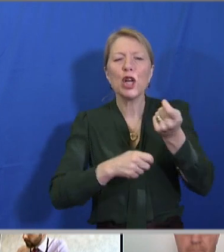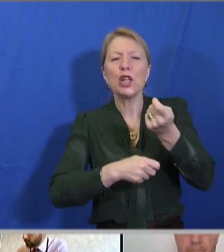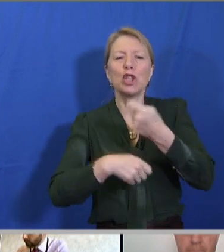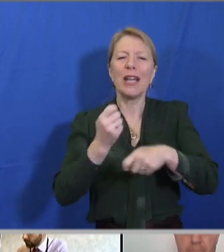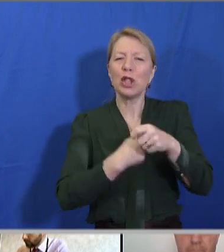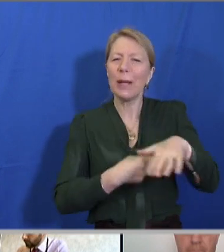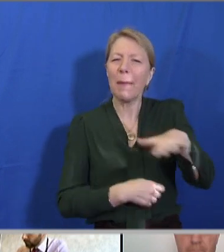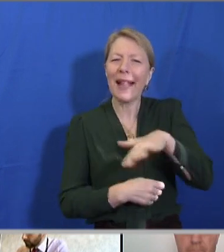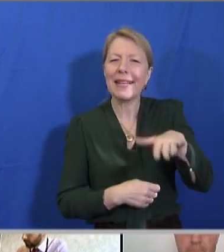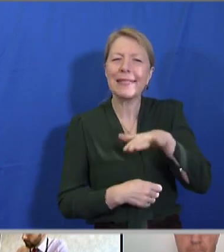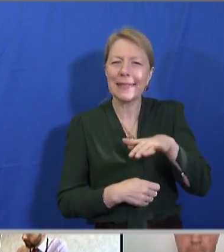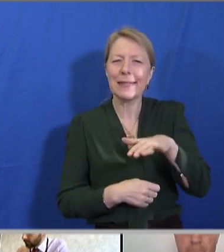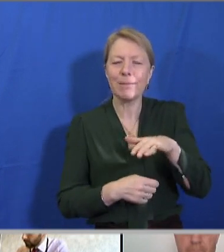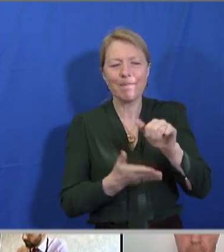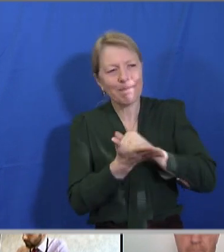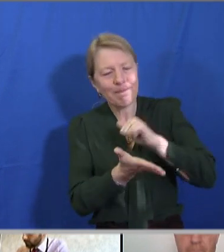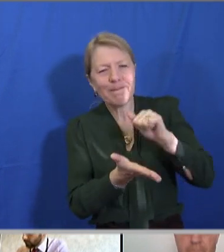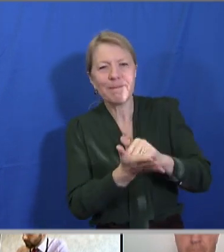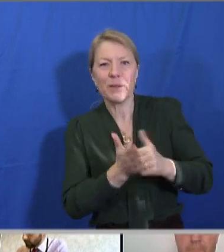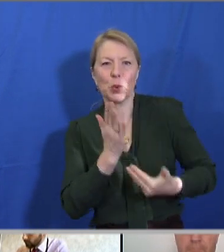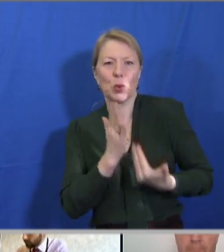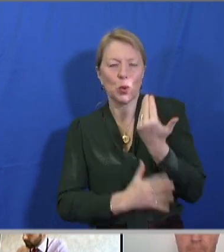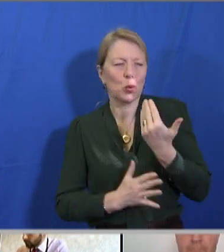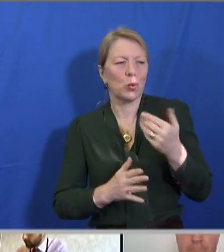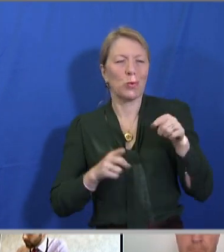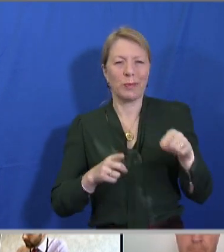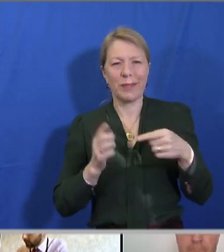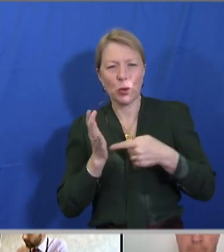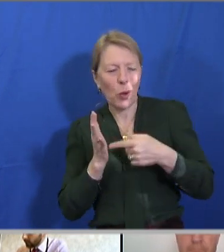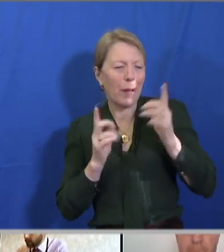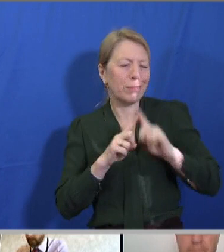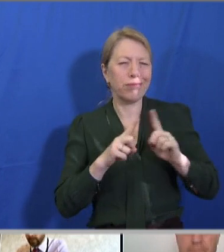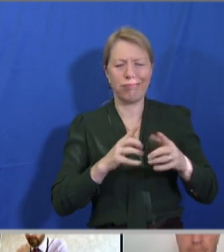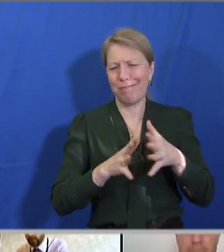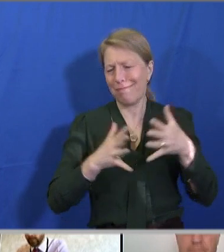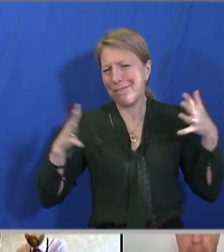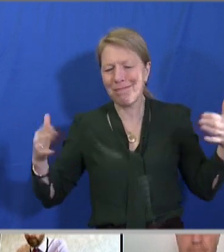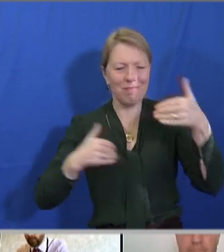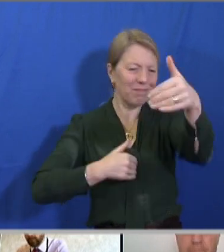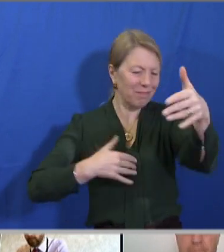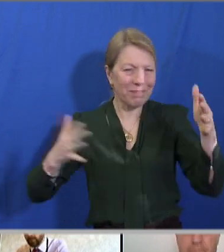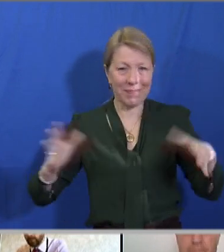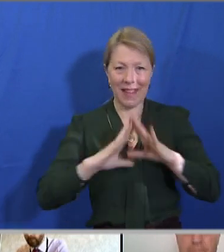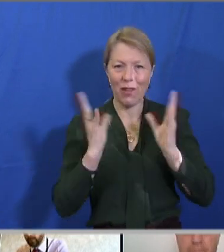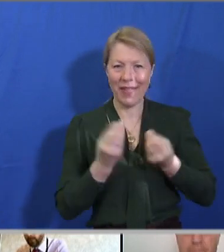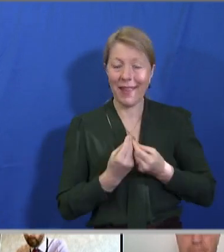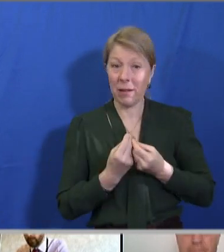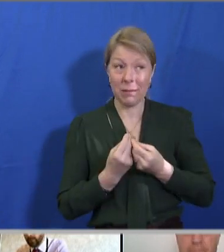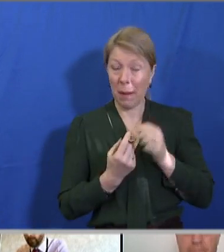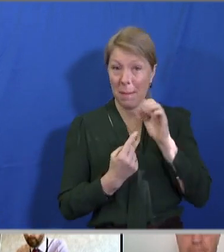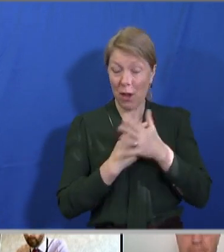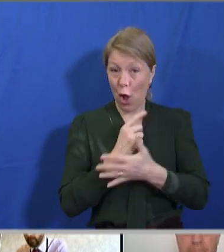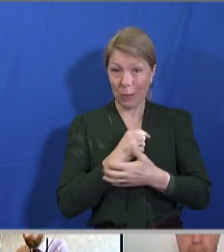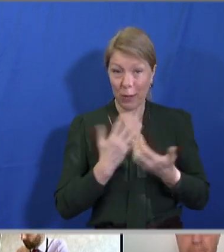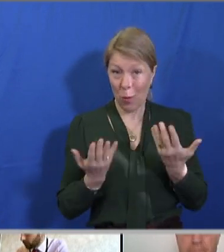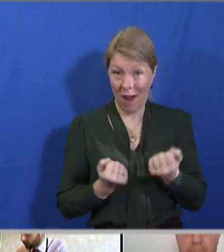Ireland, with building regulations set to change in June. So, will the department commit to having changing places toilets